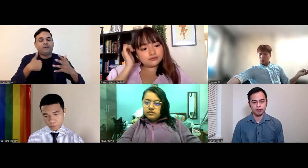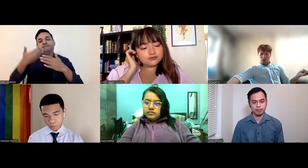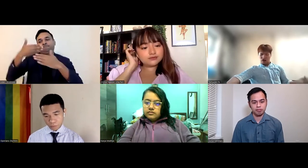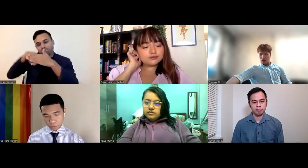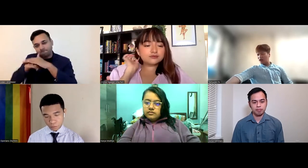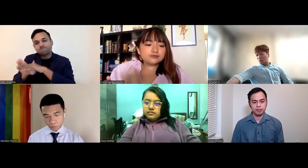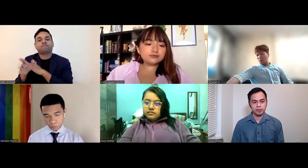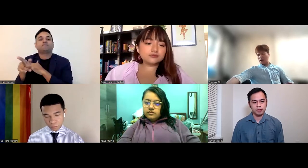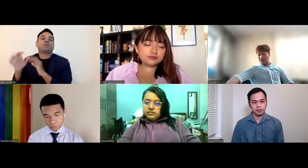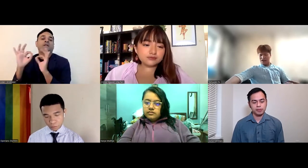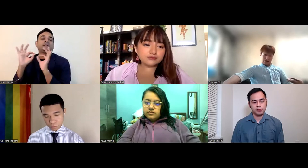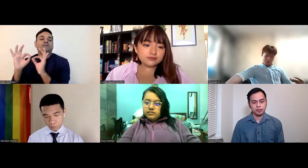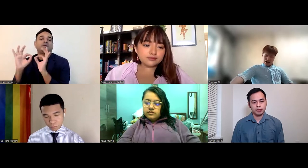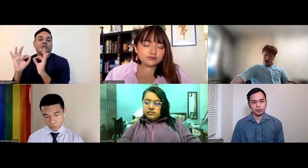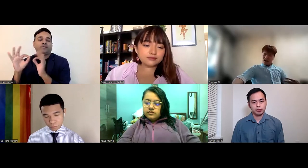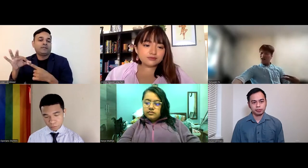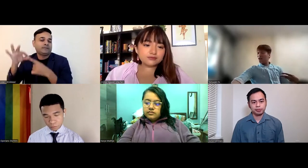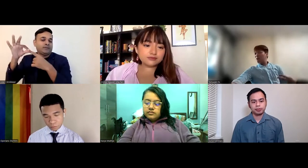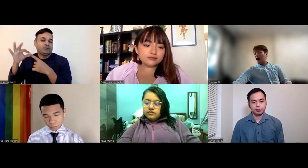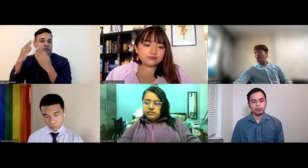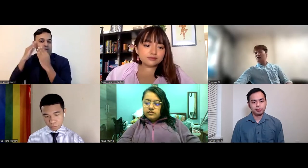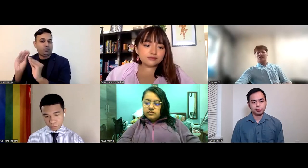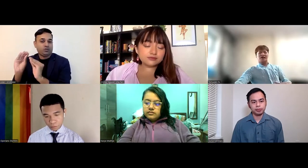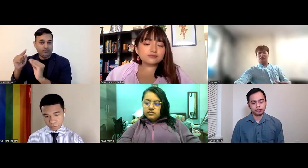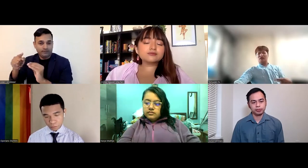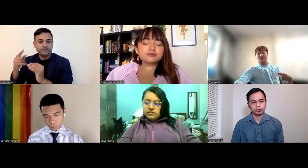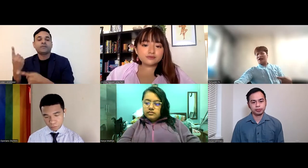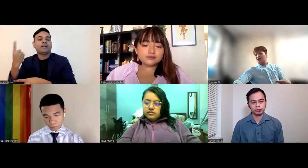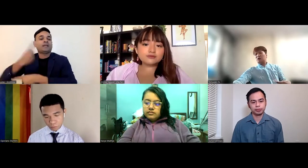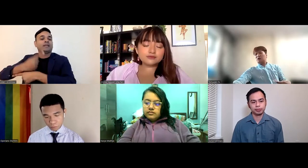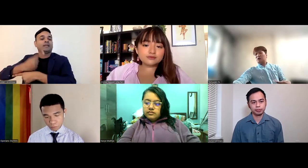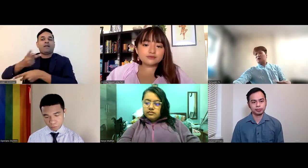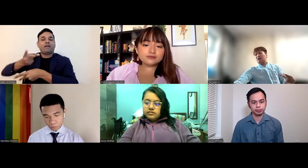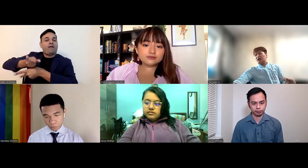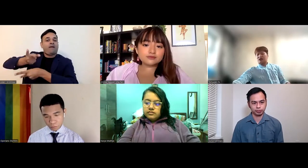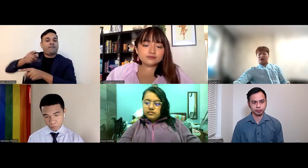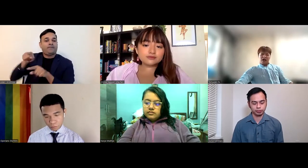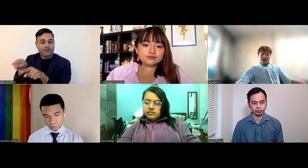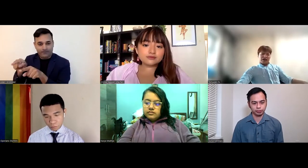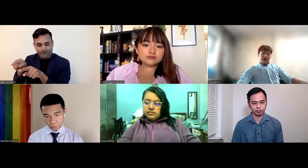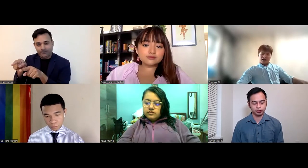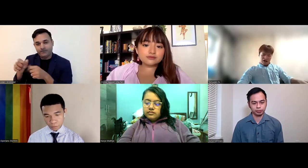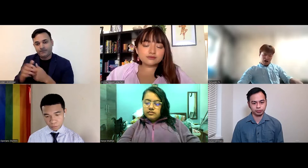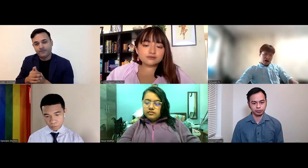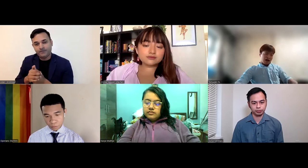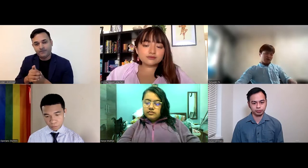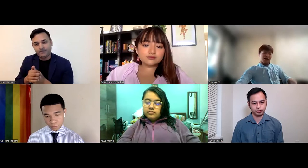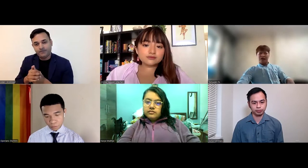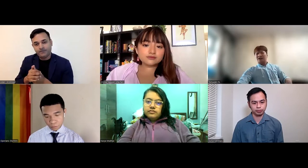only the daycare education until I was 11 years old. However, kids